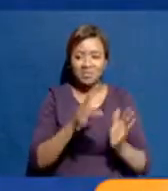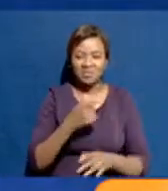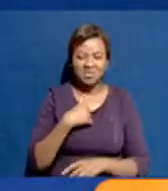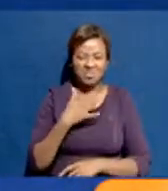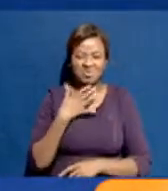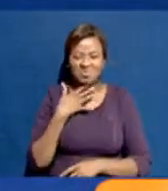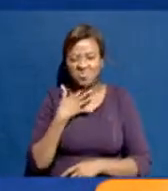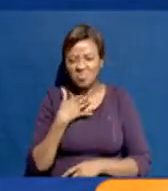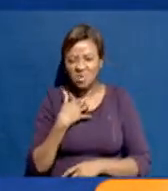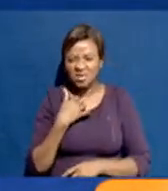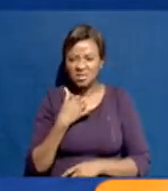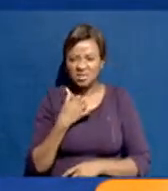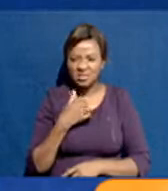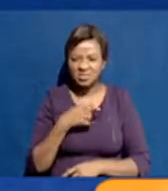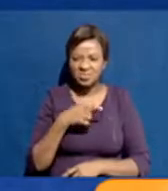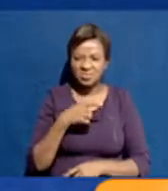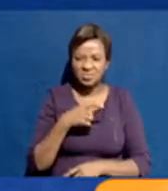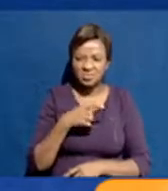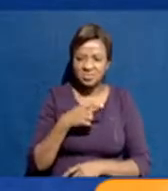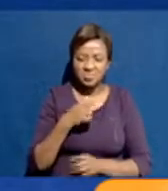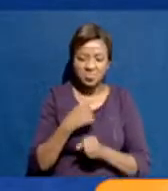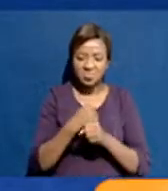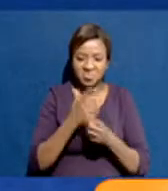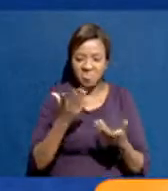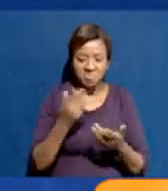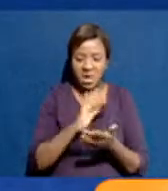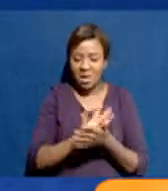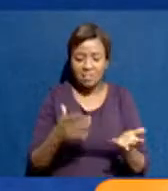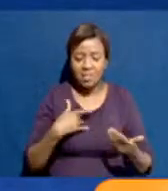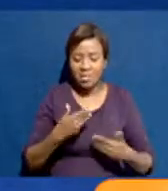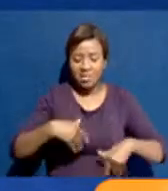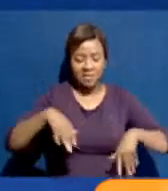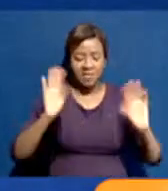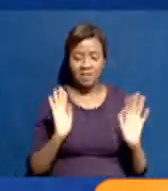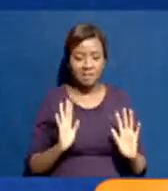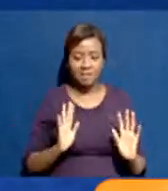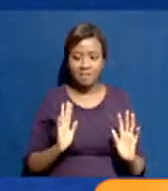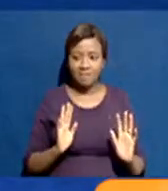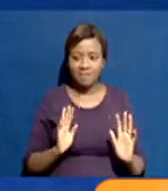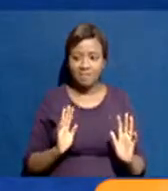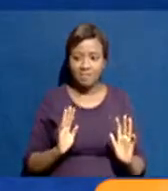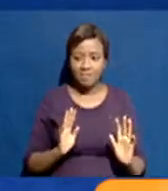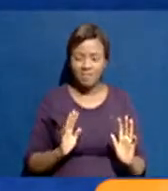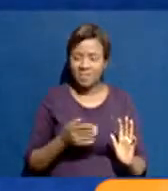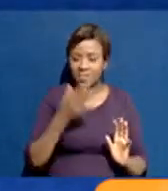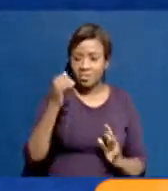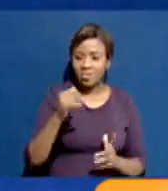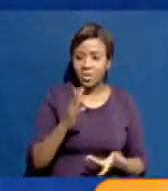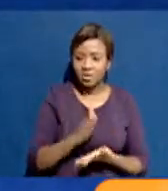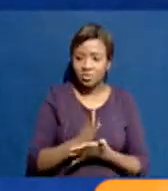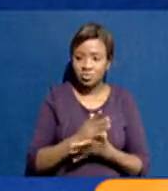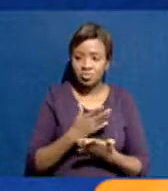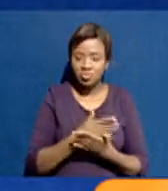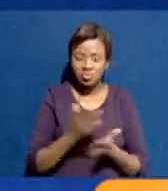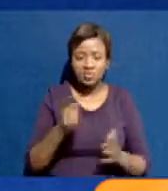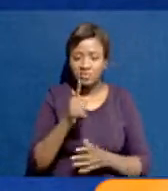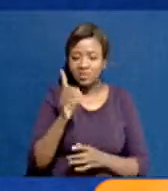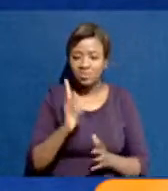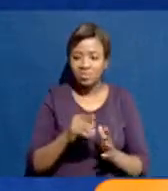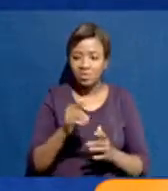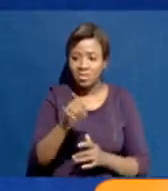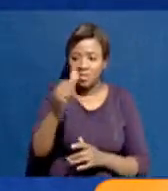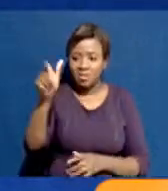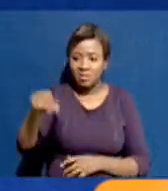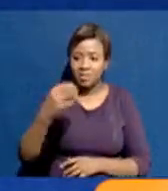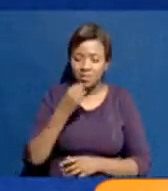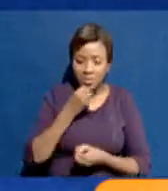to leave, the will to go to school, the will to do nothing at all. Because no matter what you're told on the streets or no matter what somebody